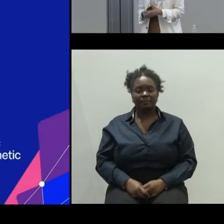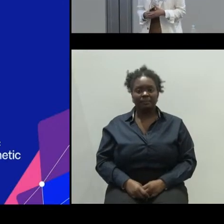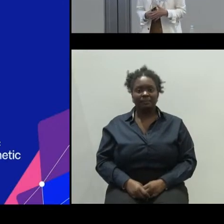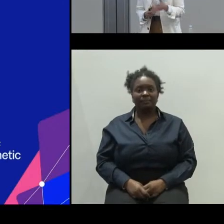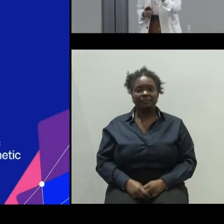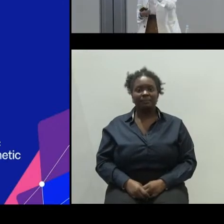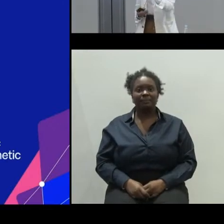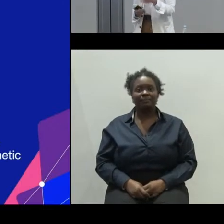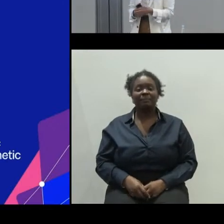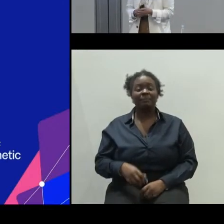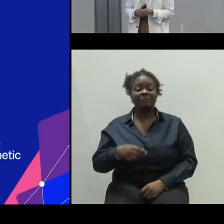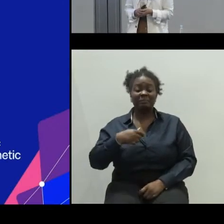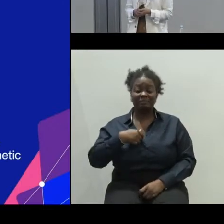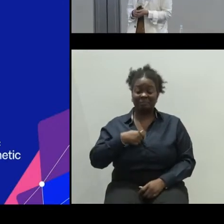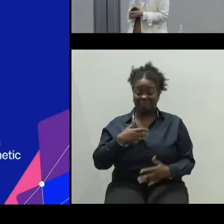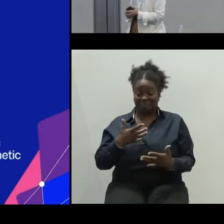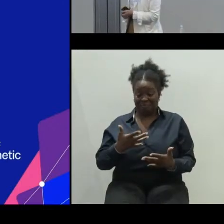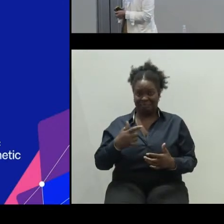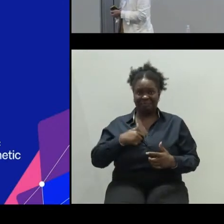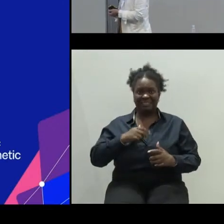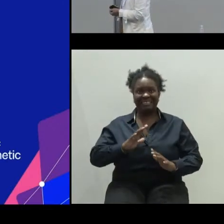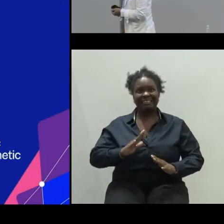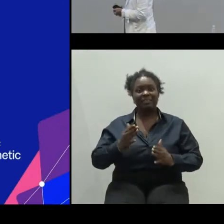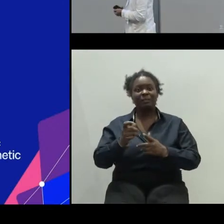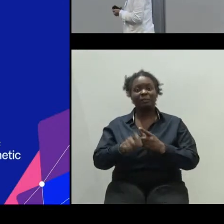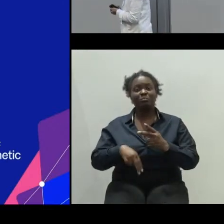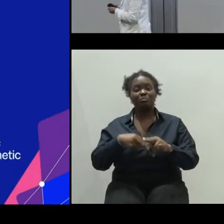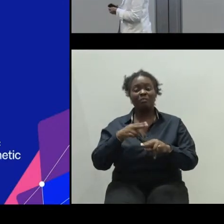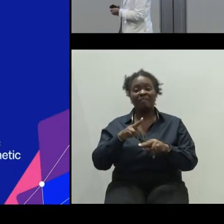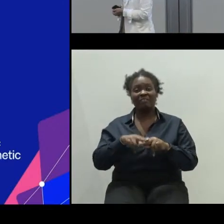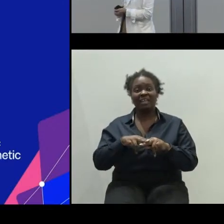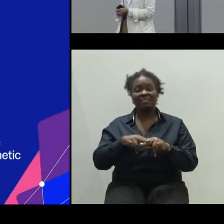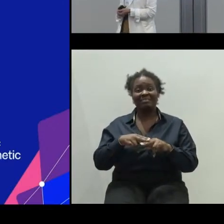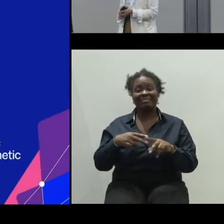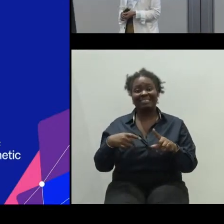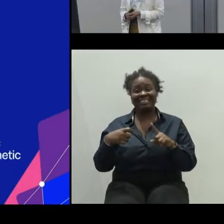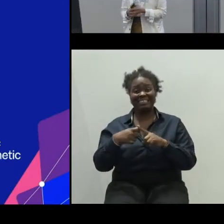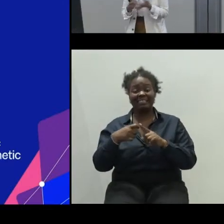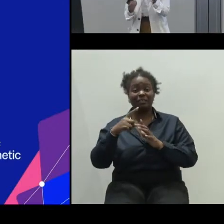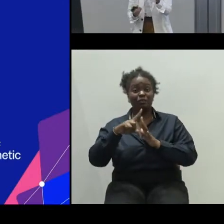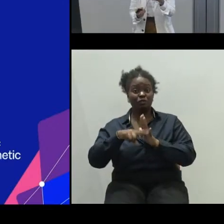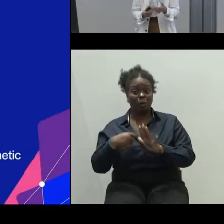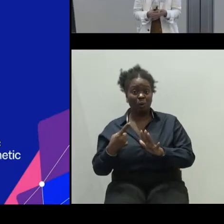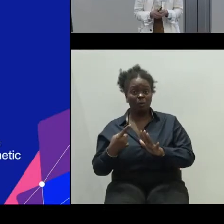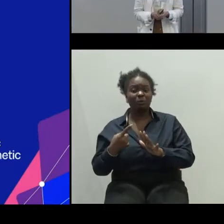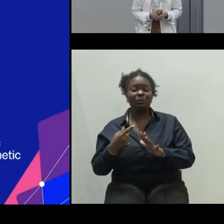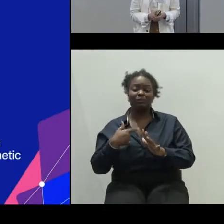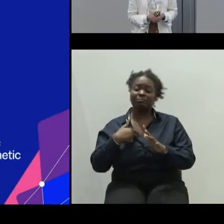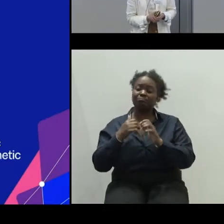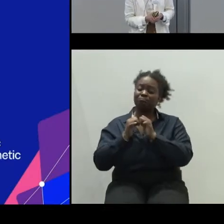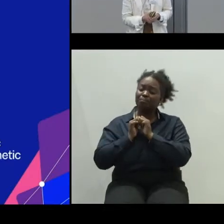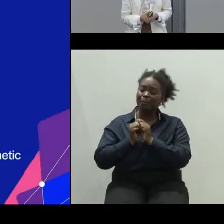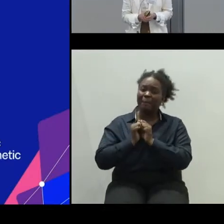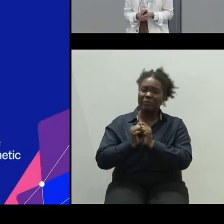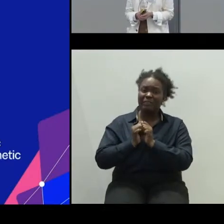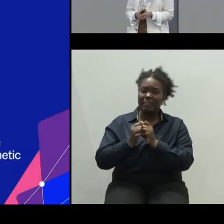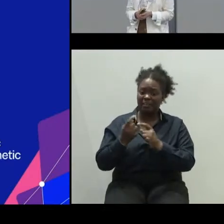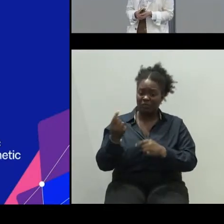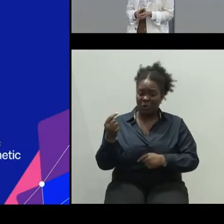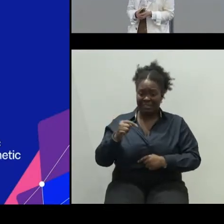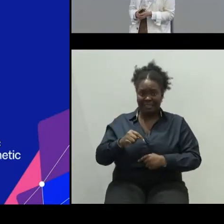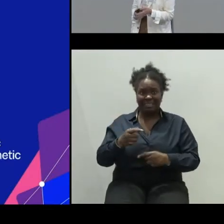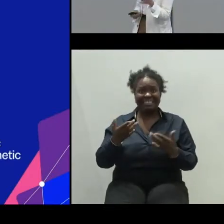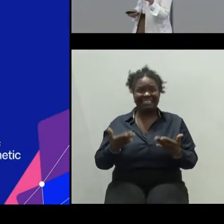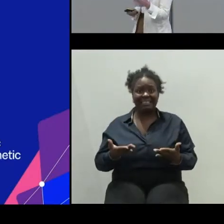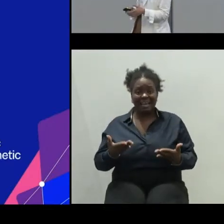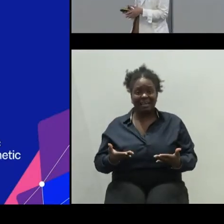my other task is to introduce Professor Kristala Jones Prather. We are very privileged to have her here today